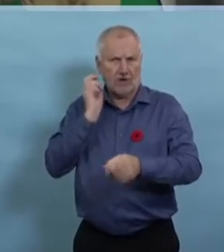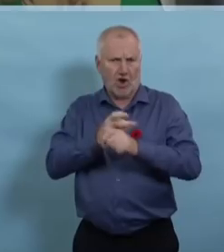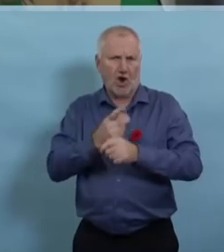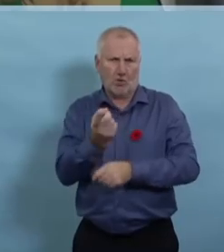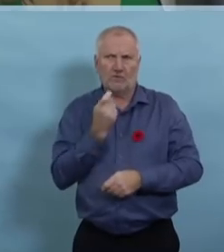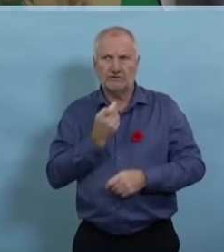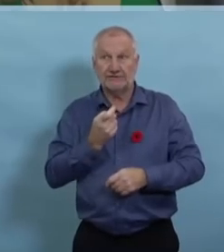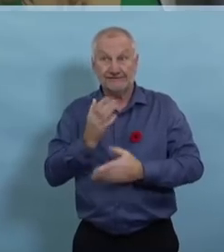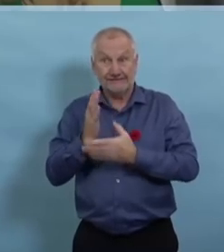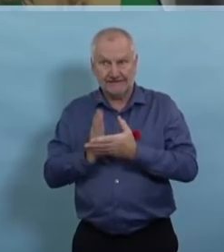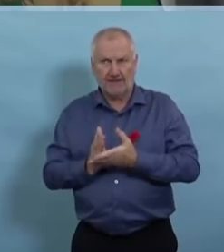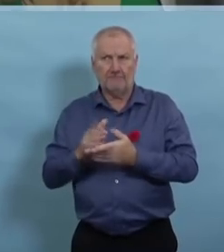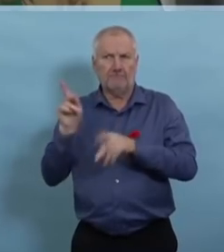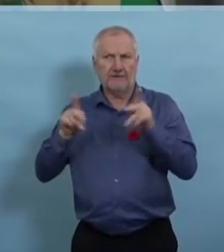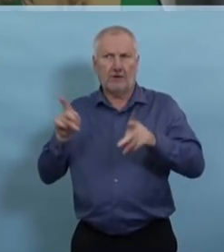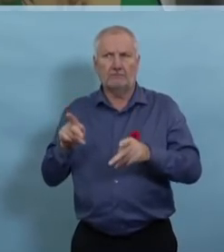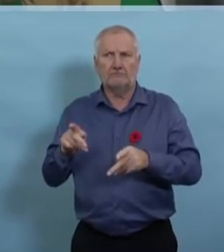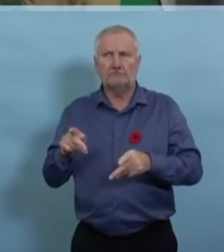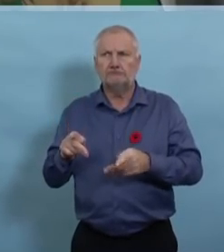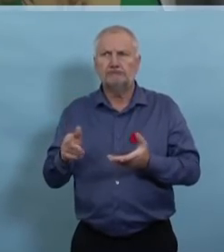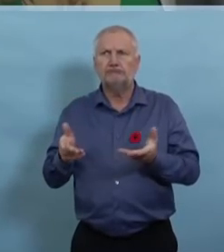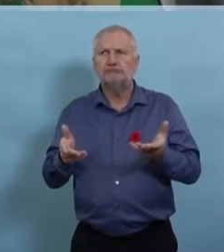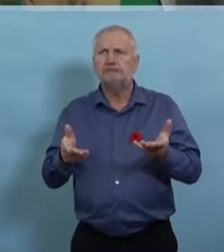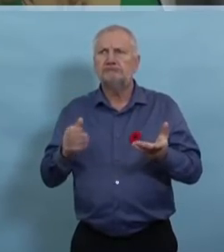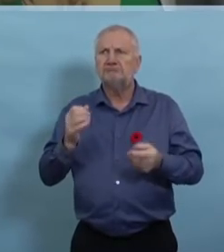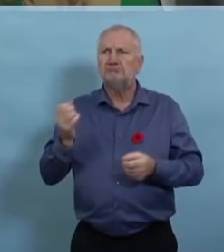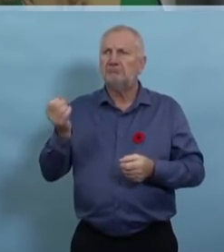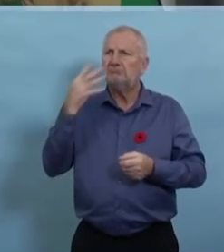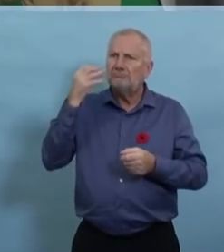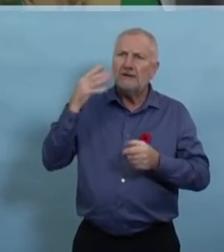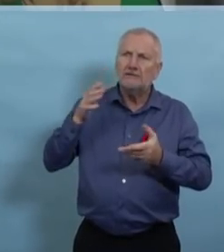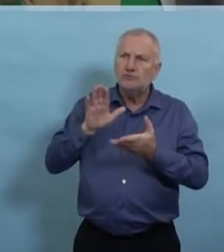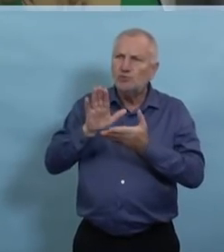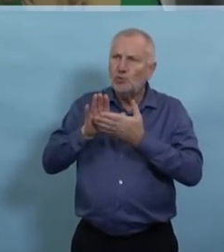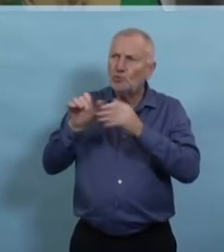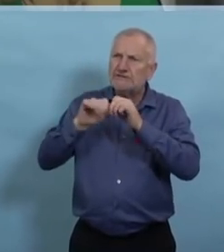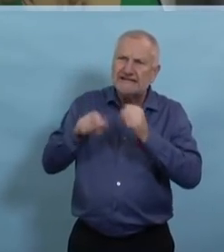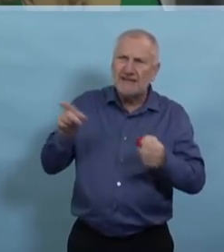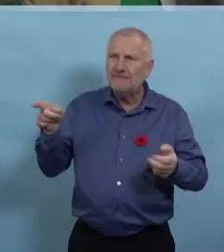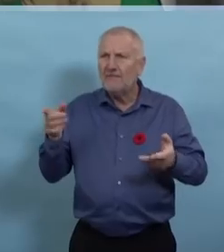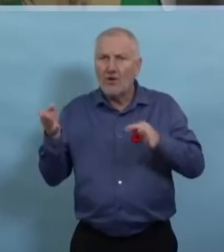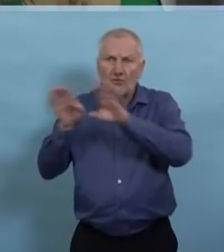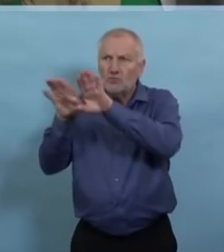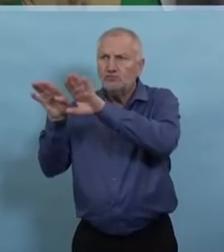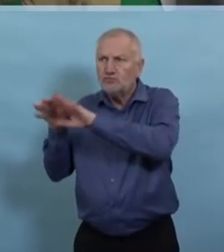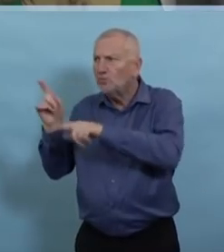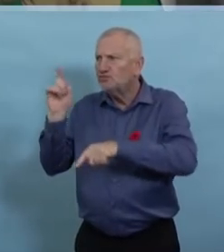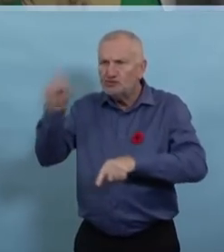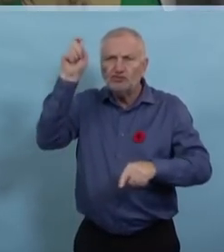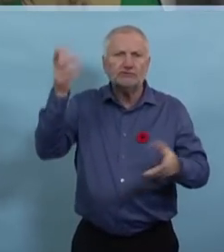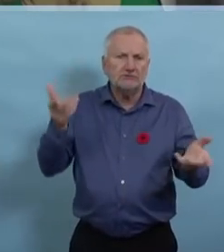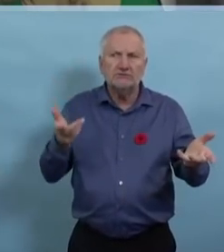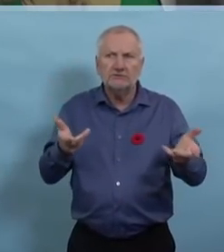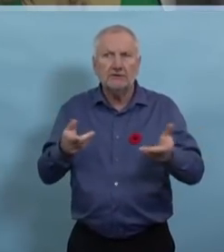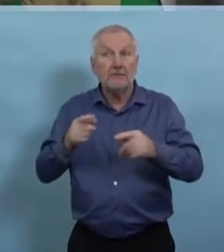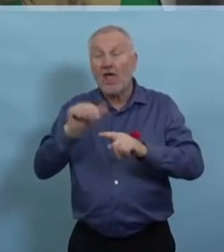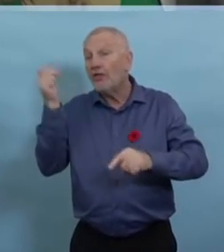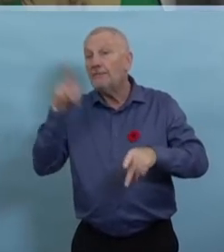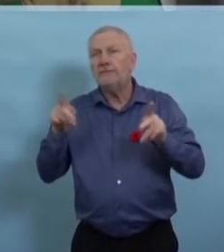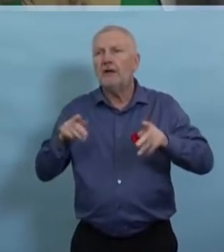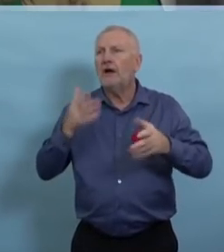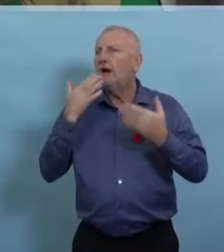feel that the school system should be closed, and I hear from many others who are very grateful